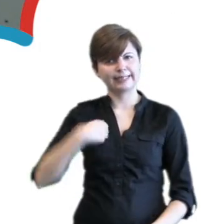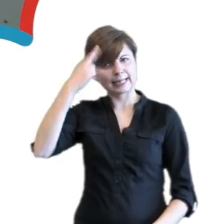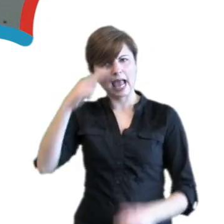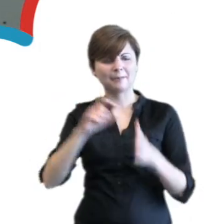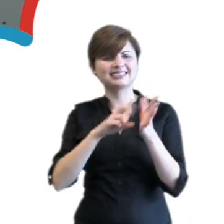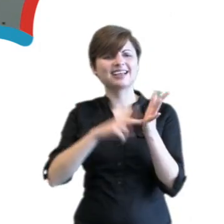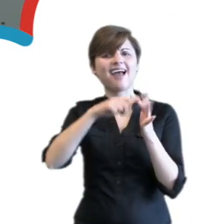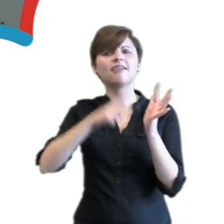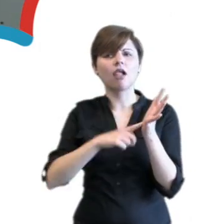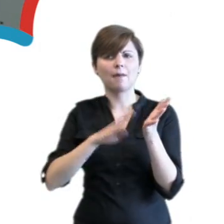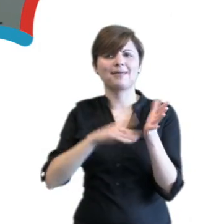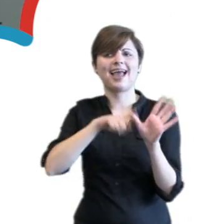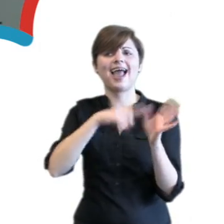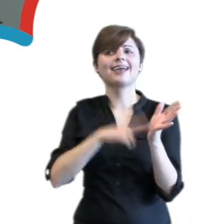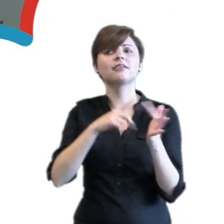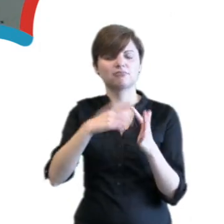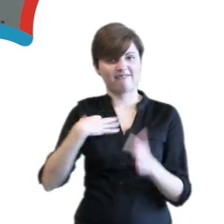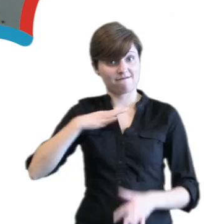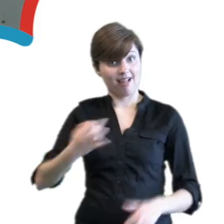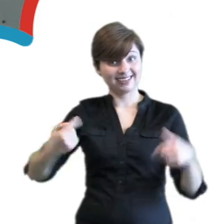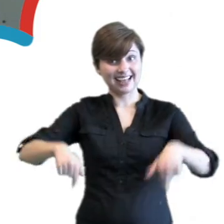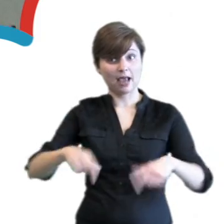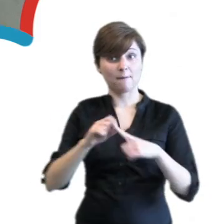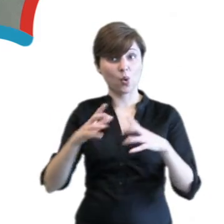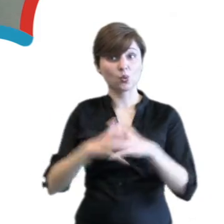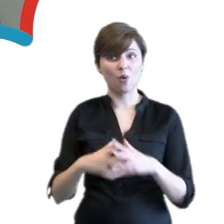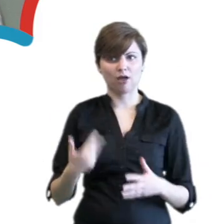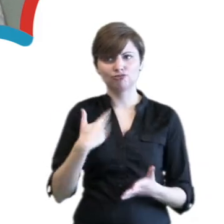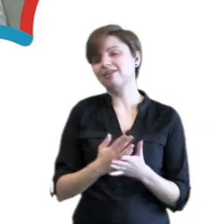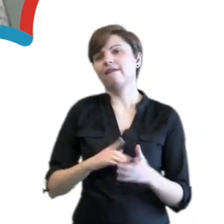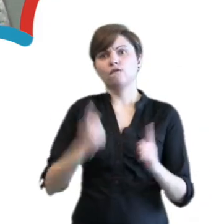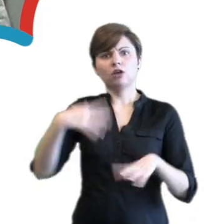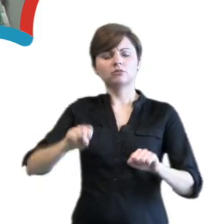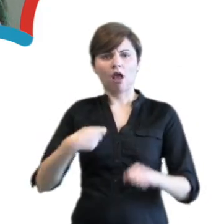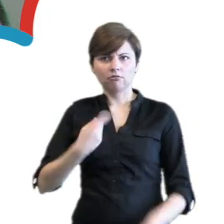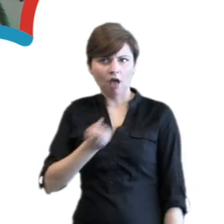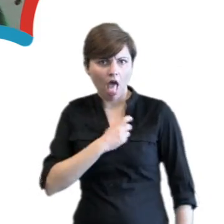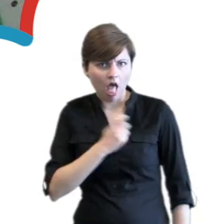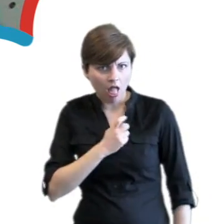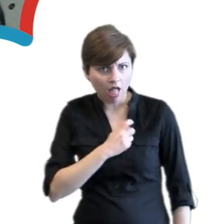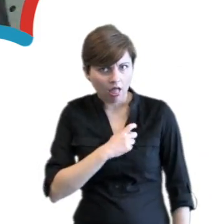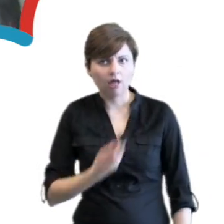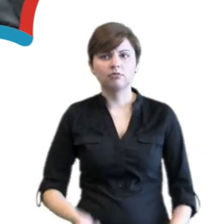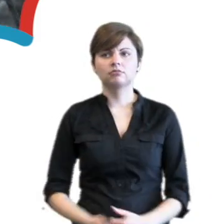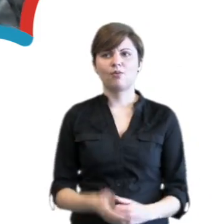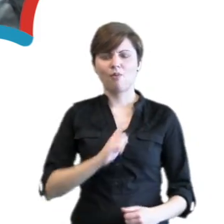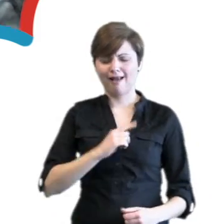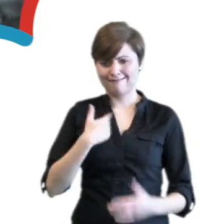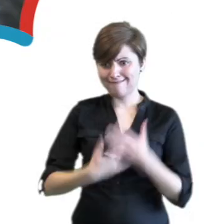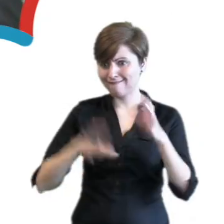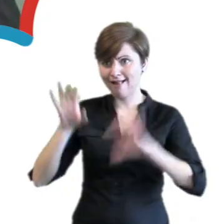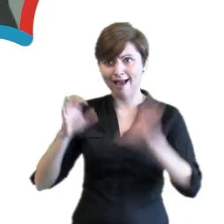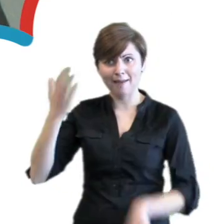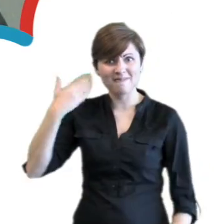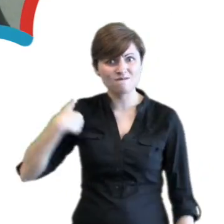My name's Daniel Mayne and I'm a volunteer here at Portway. I was really nervous when I first started here because